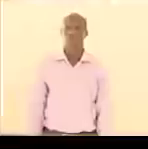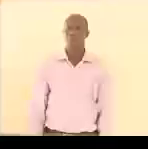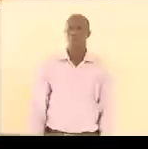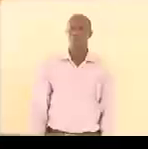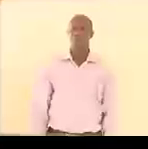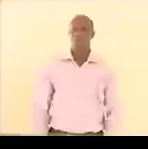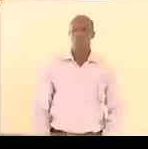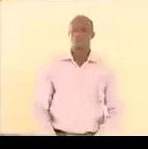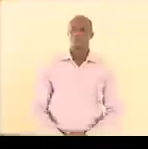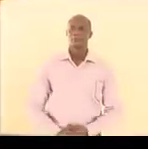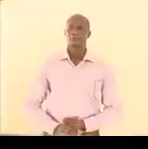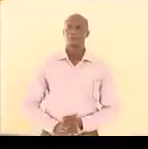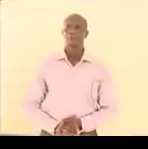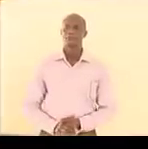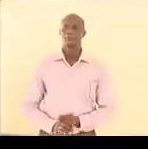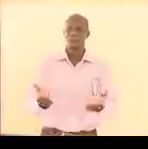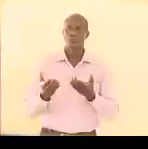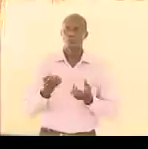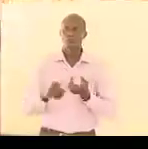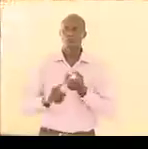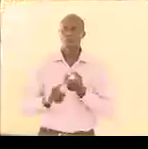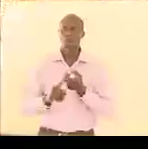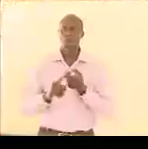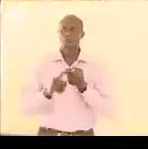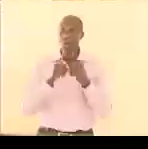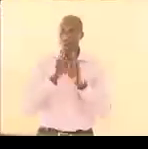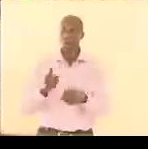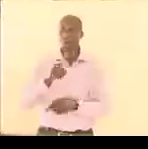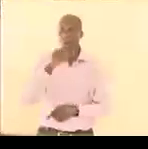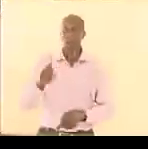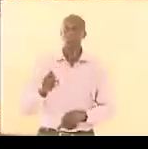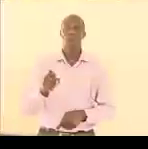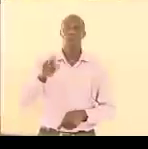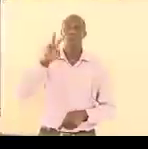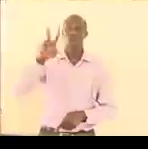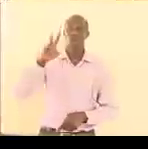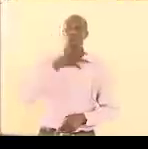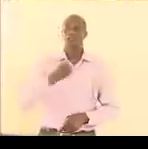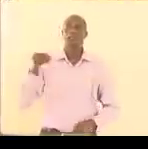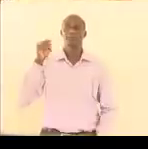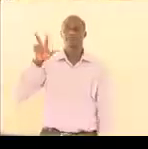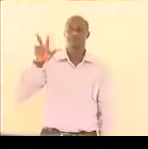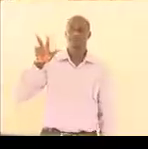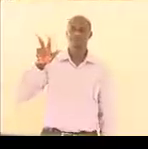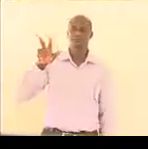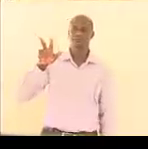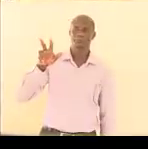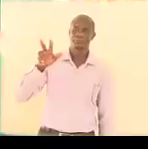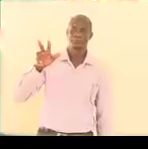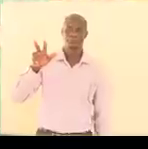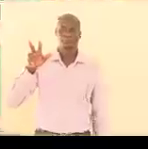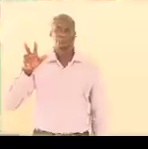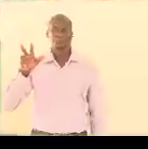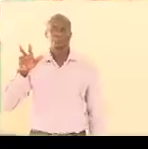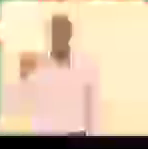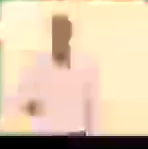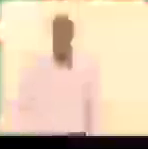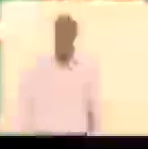Yes, Dominic? I want to answer question 2 and 3.